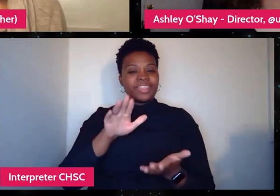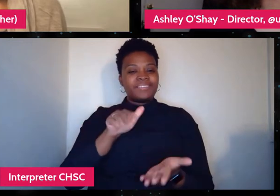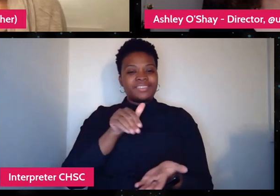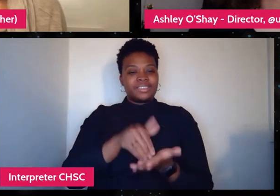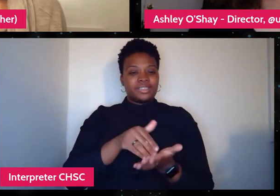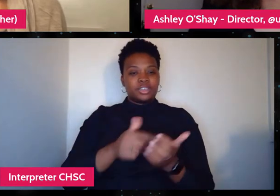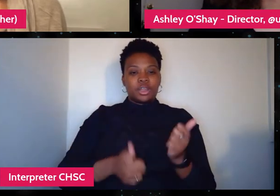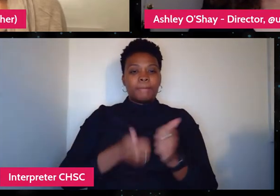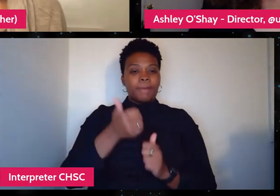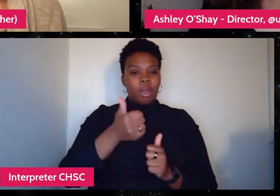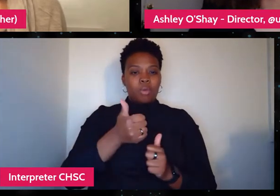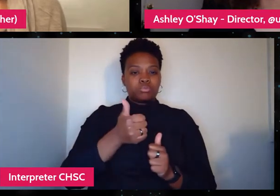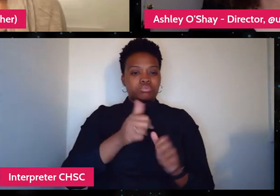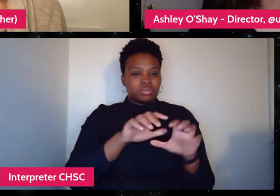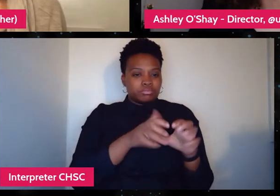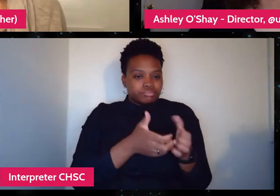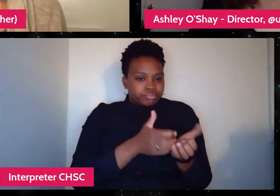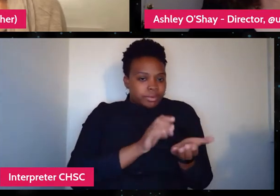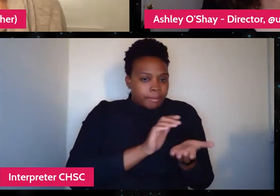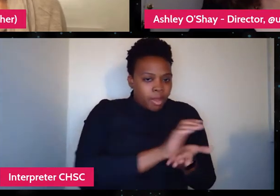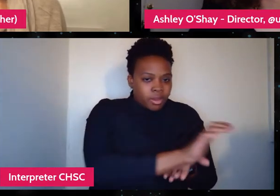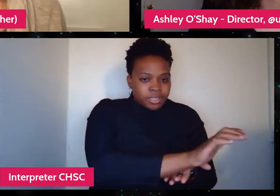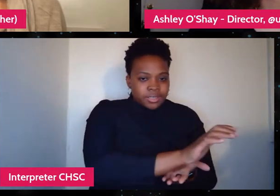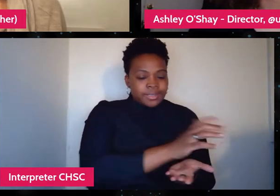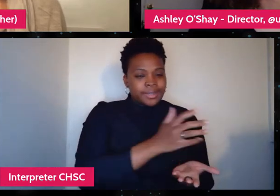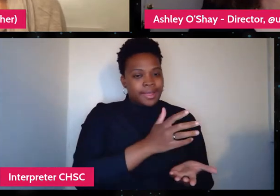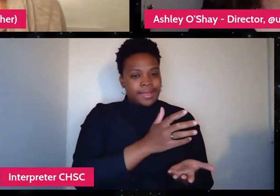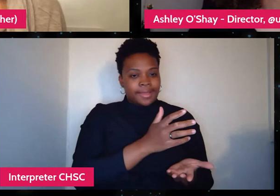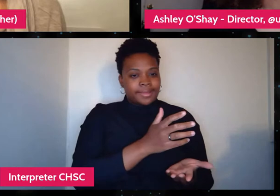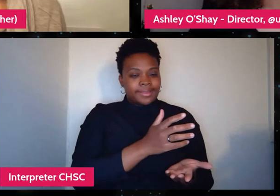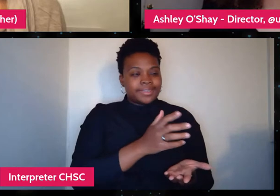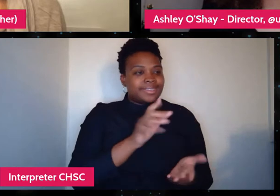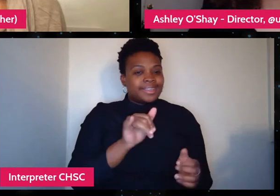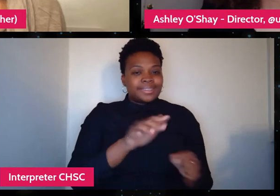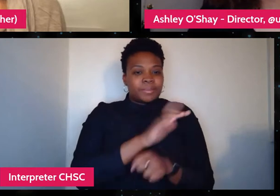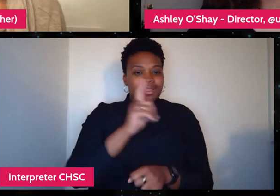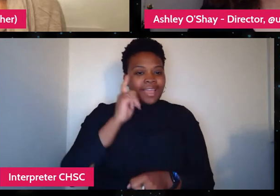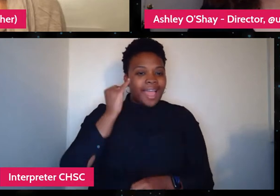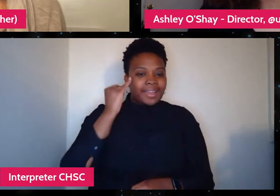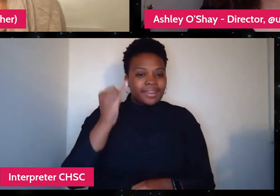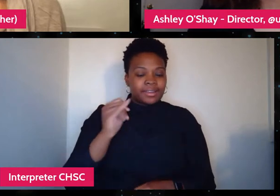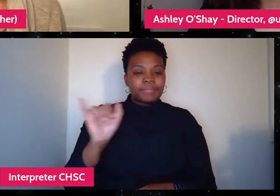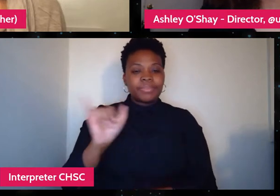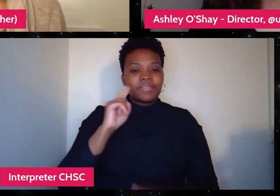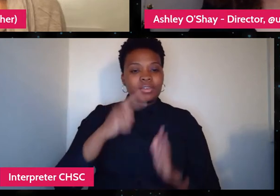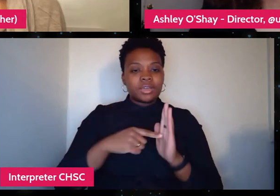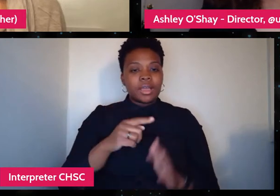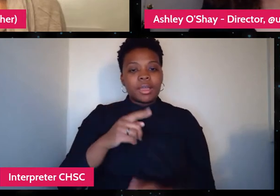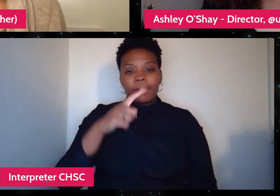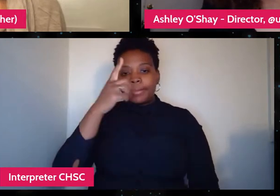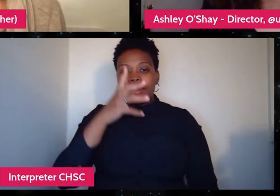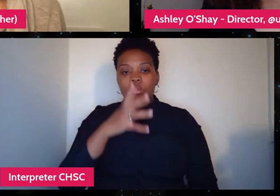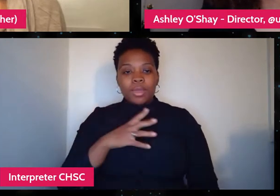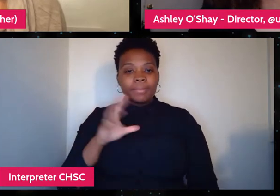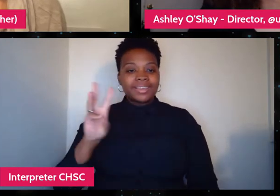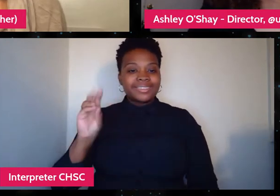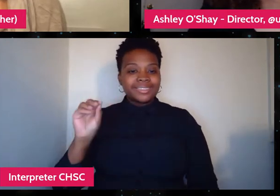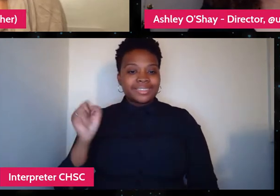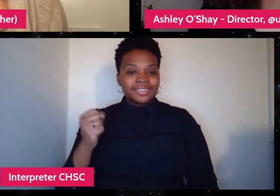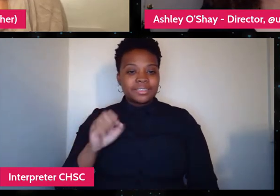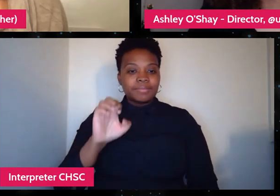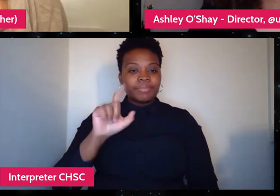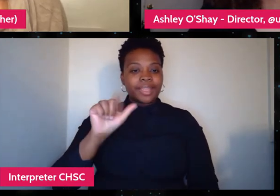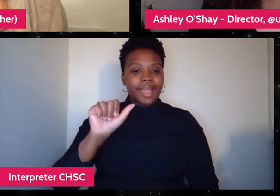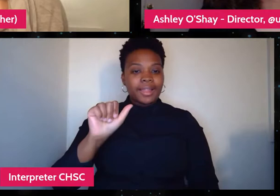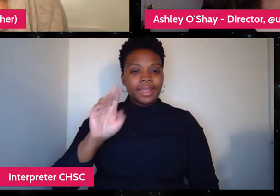most marginalized of the marginalized is not a completely new idea. Like there were Black women in the 60s and earlier, like Ella Baker and Fannie